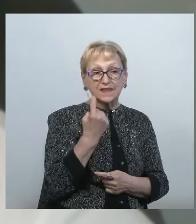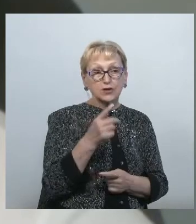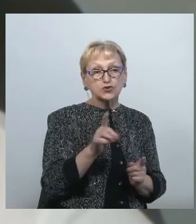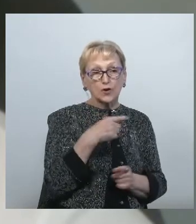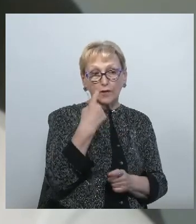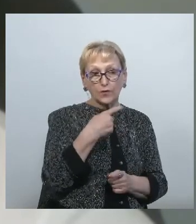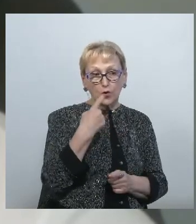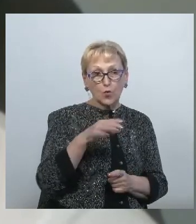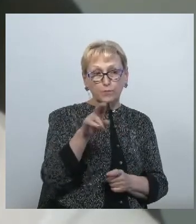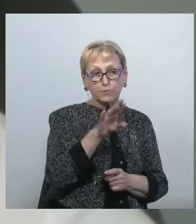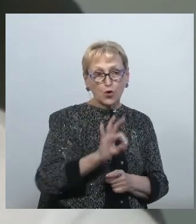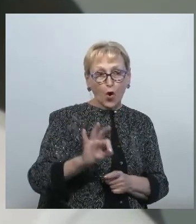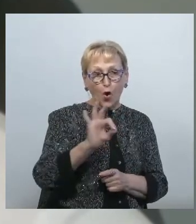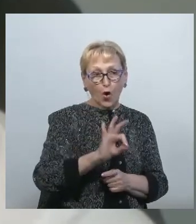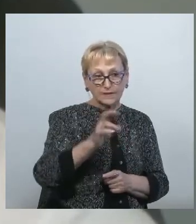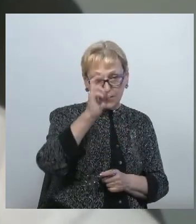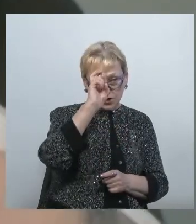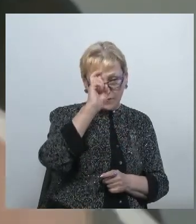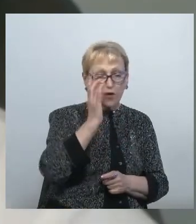When I'm talking about the state,